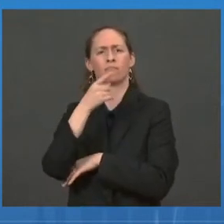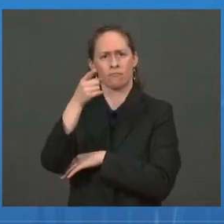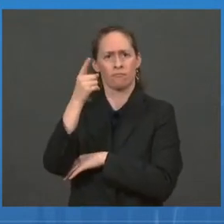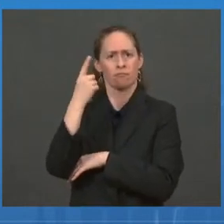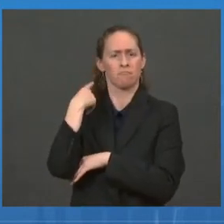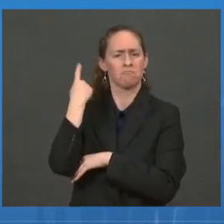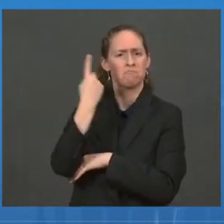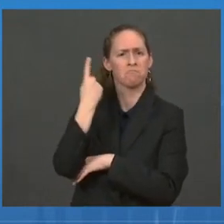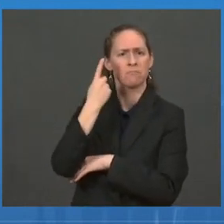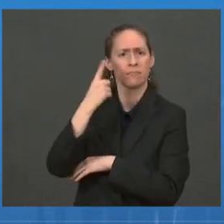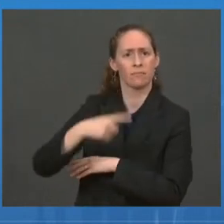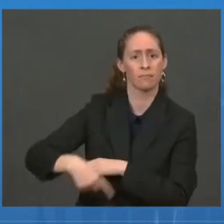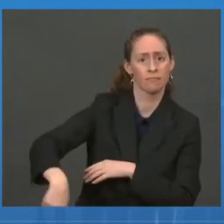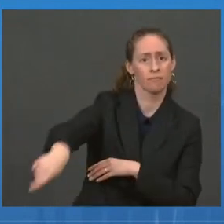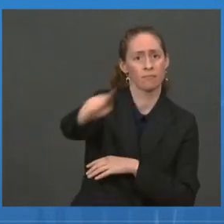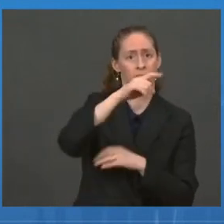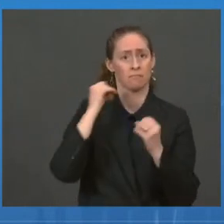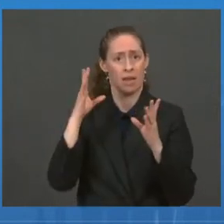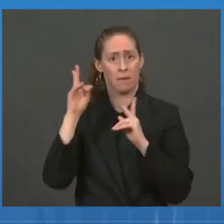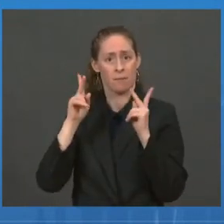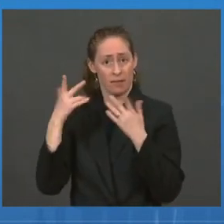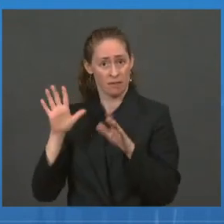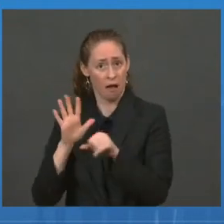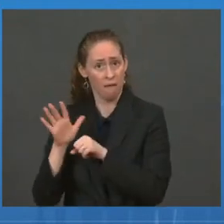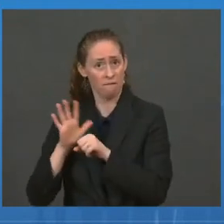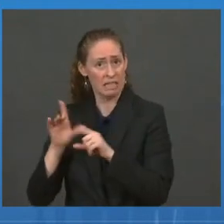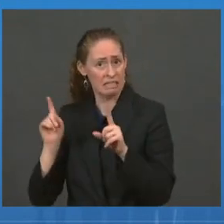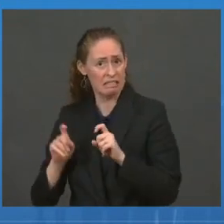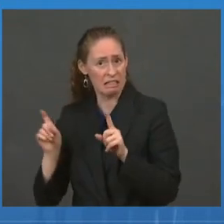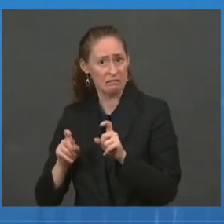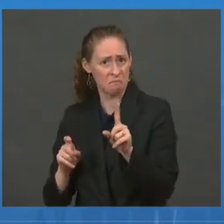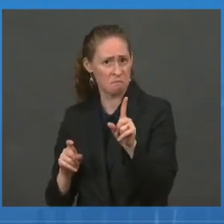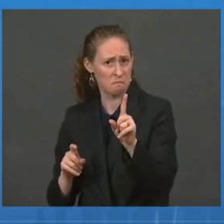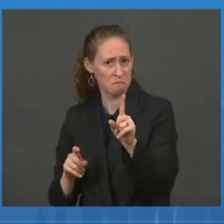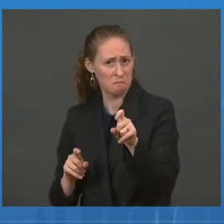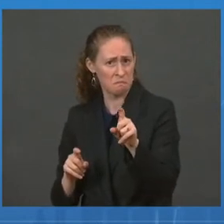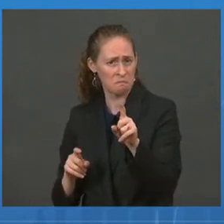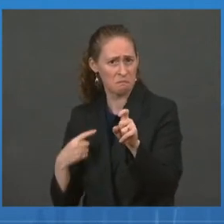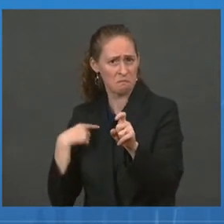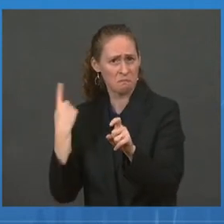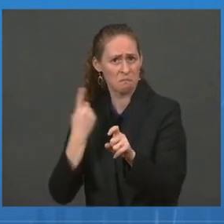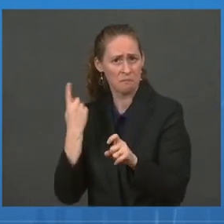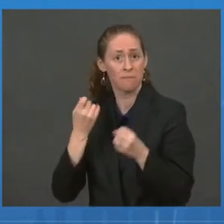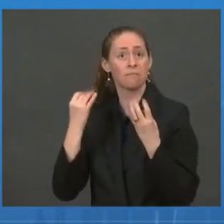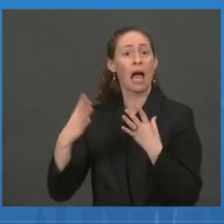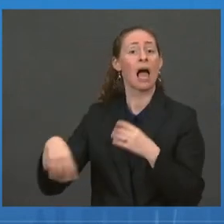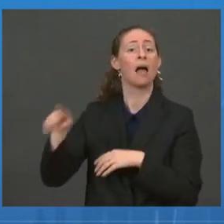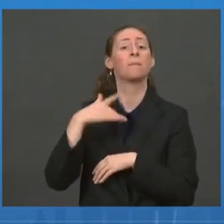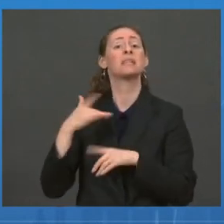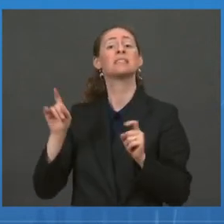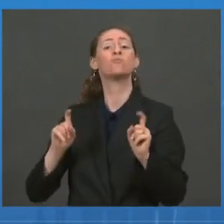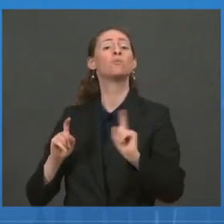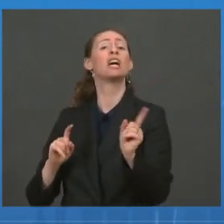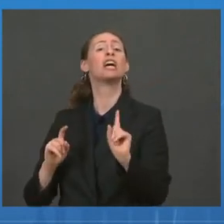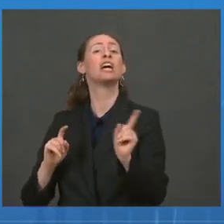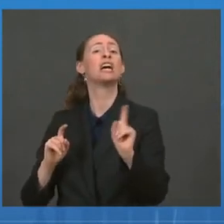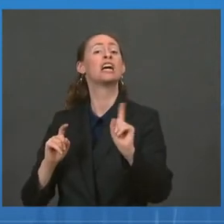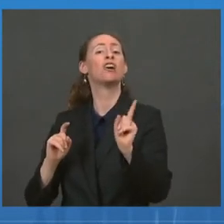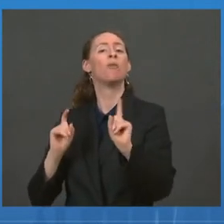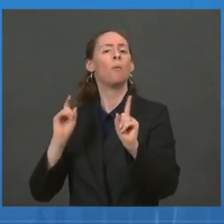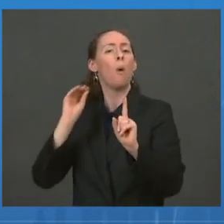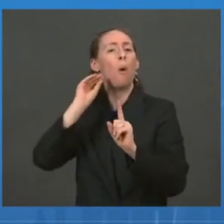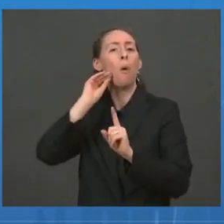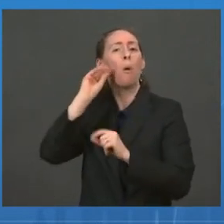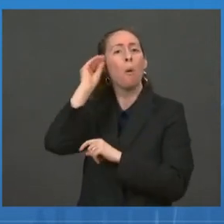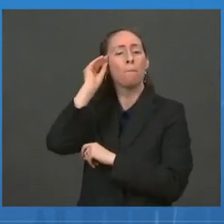home that data doesn't get to the labs participating in surveillance is this hurting or limiting surveillance and also the messaging is kind